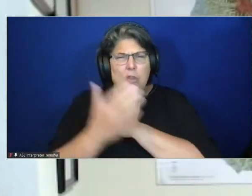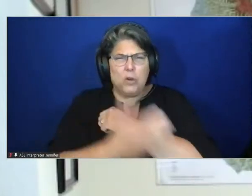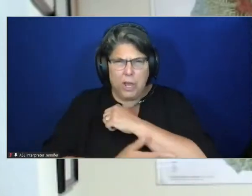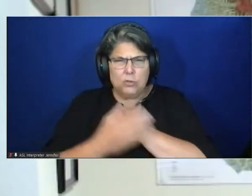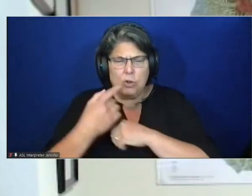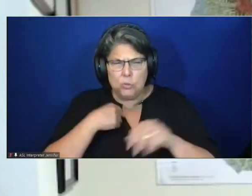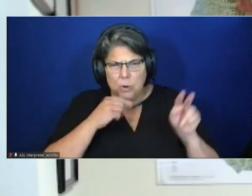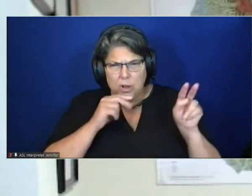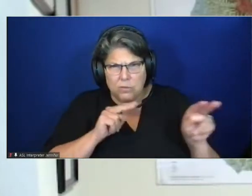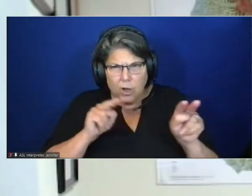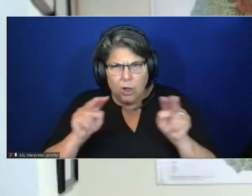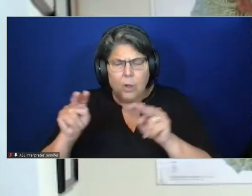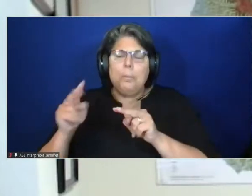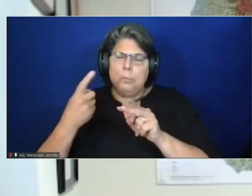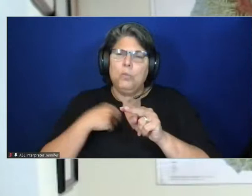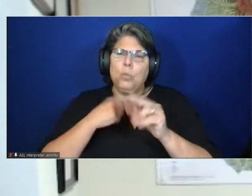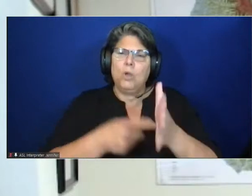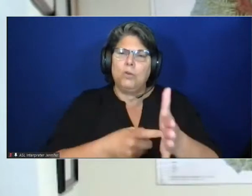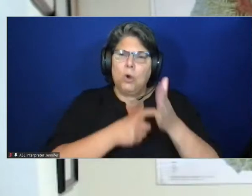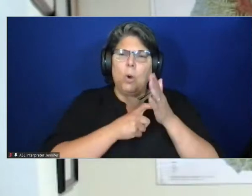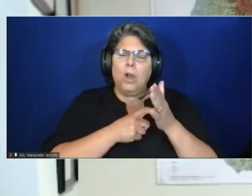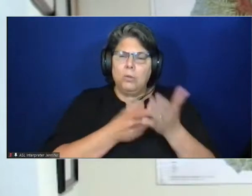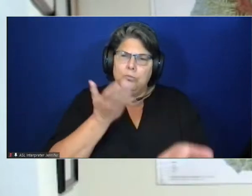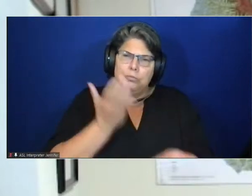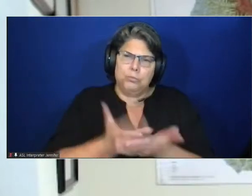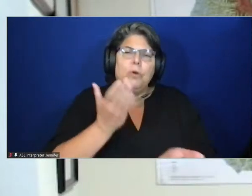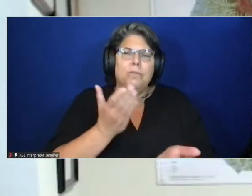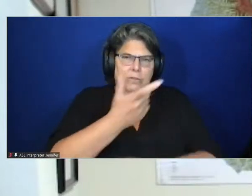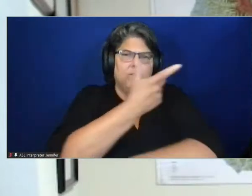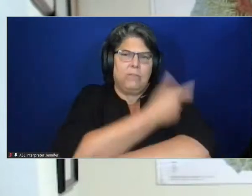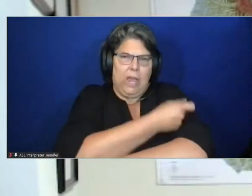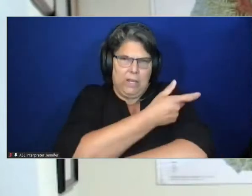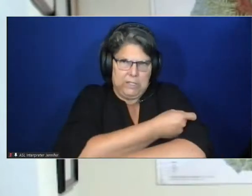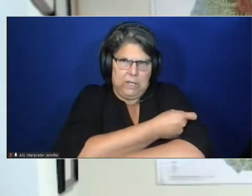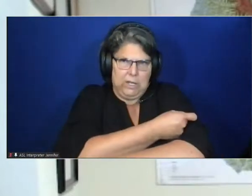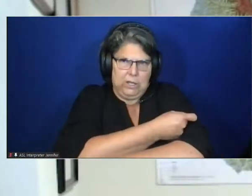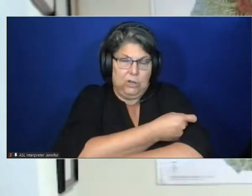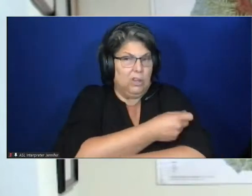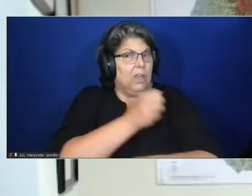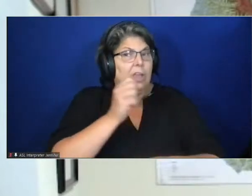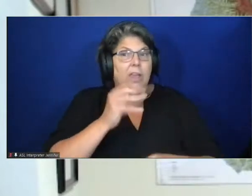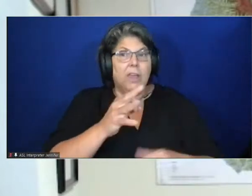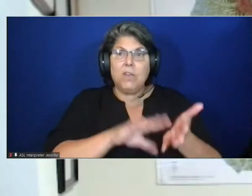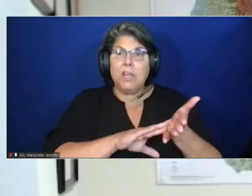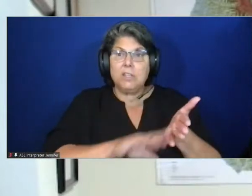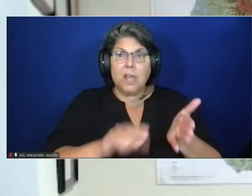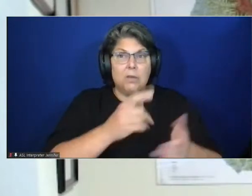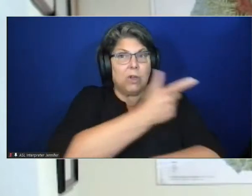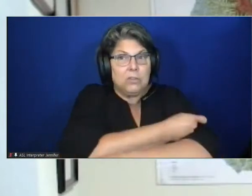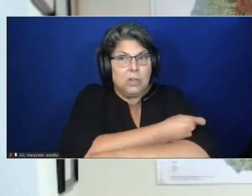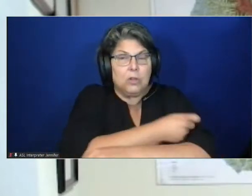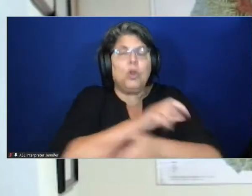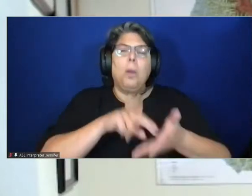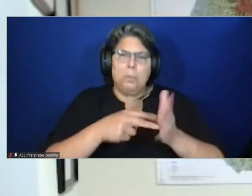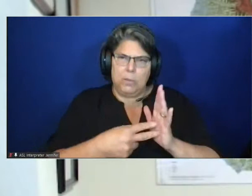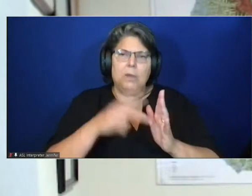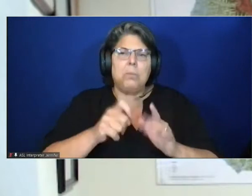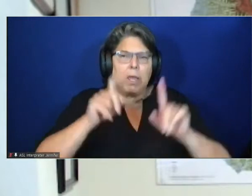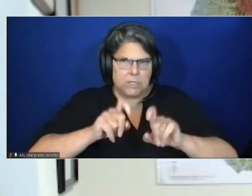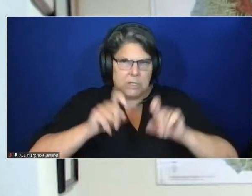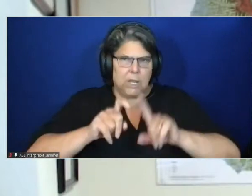have been requiring verification of vaccine, or if exempt, to be testing on a regular